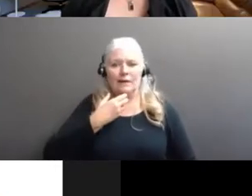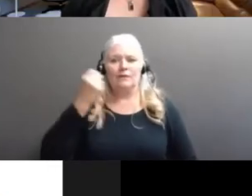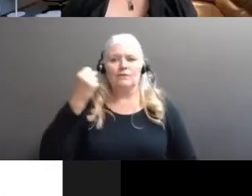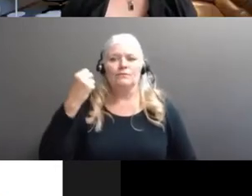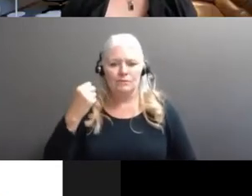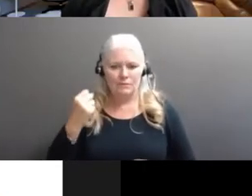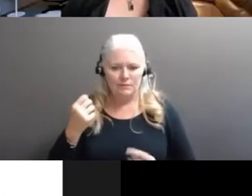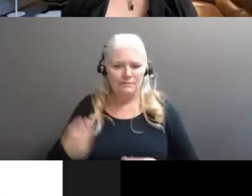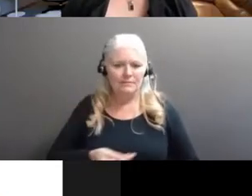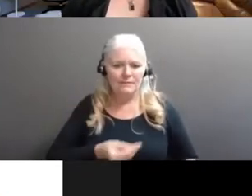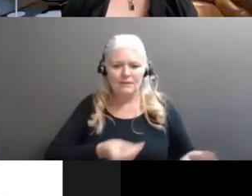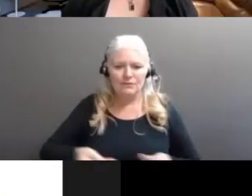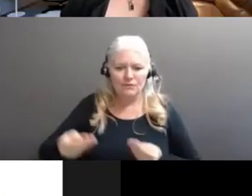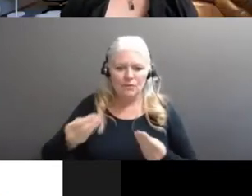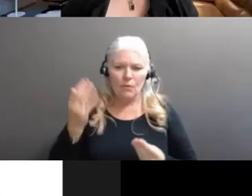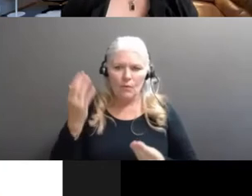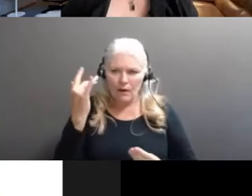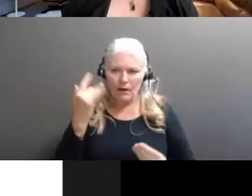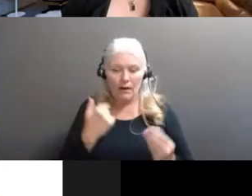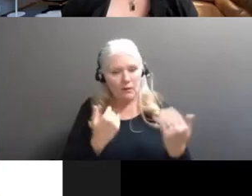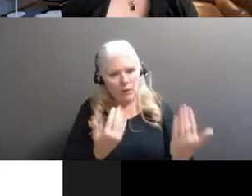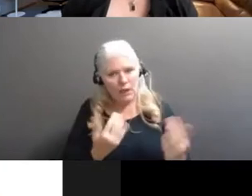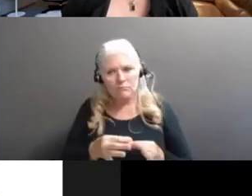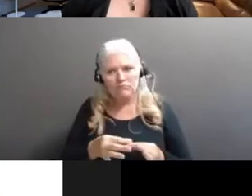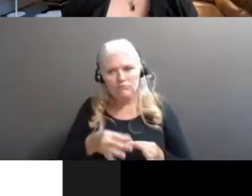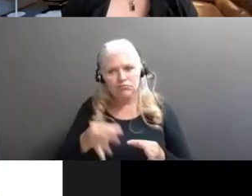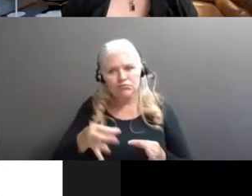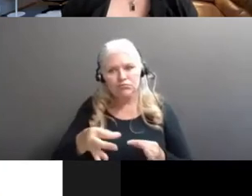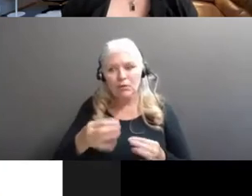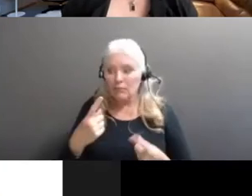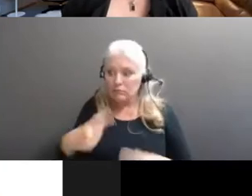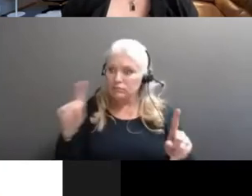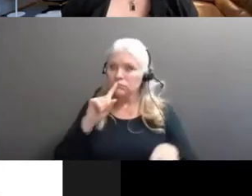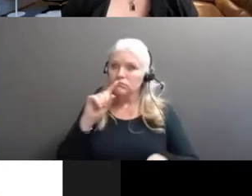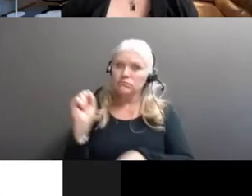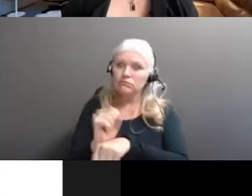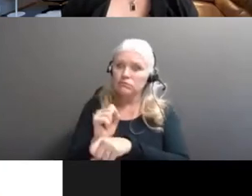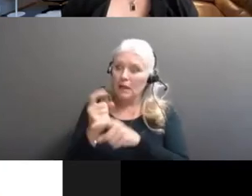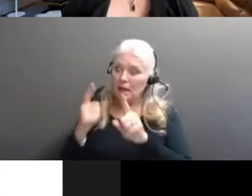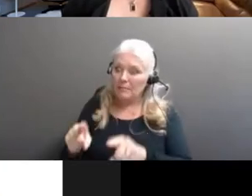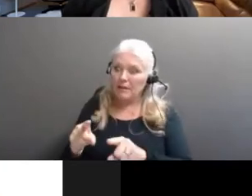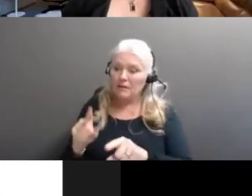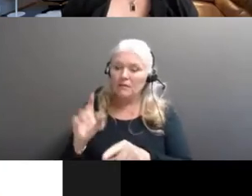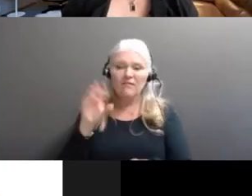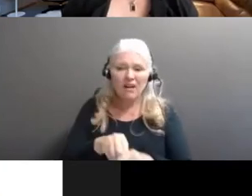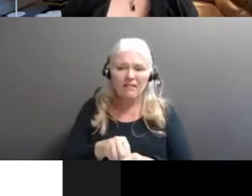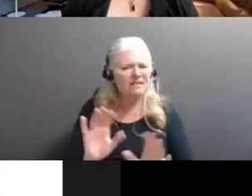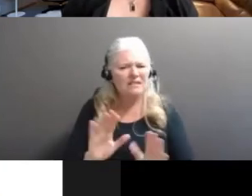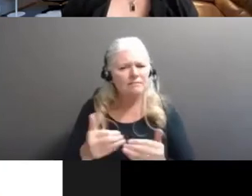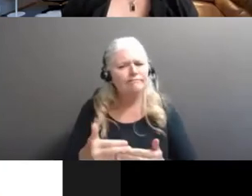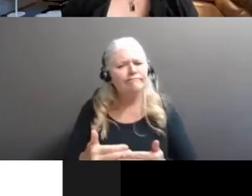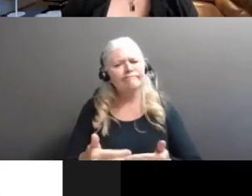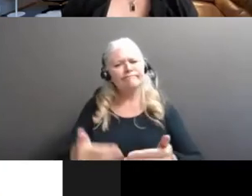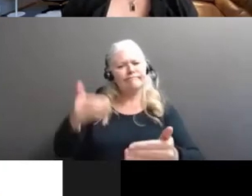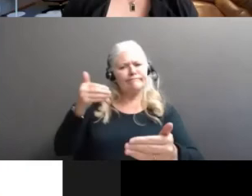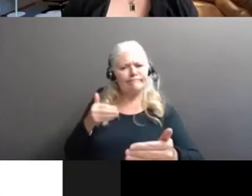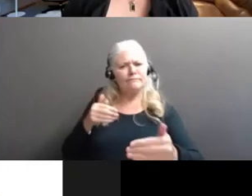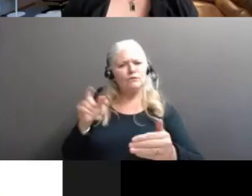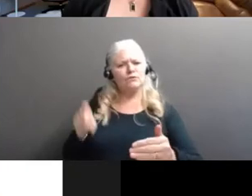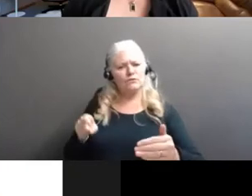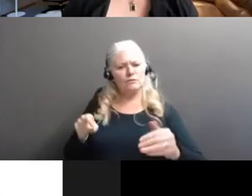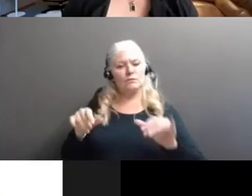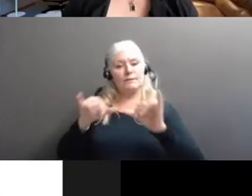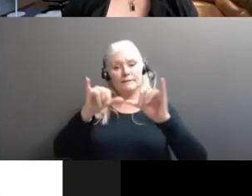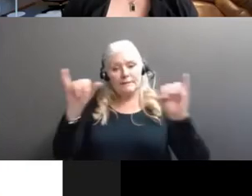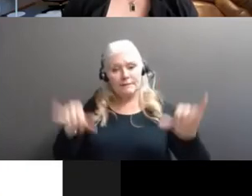Why not be proactive in bringing people together, both at system levels and within communities to imagine safe and